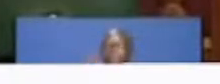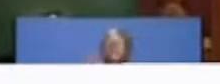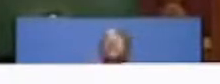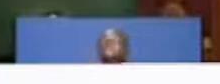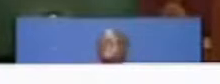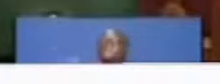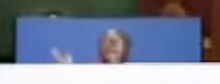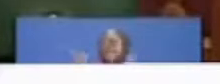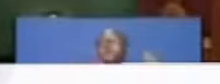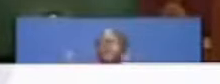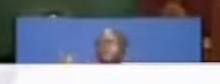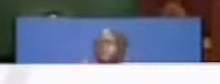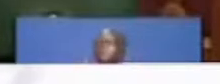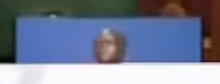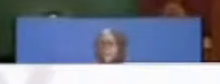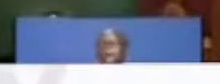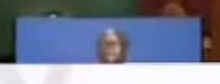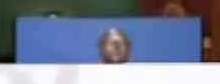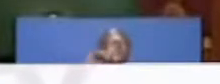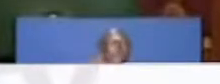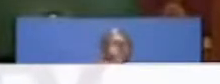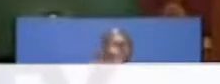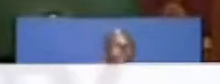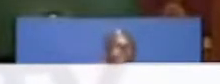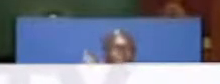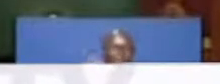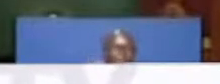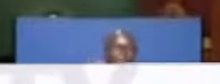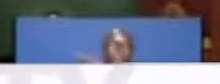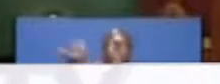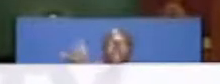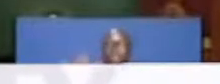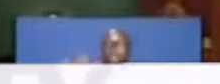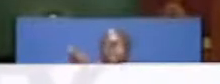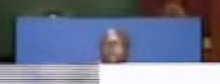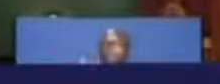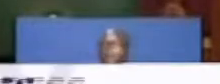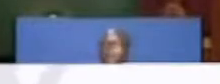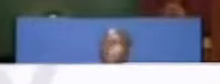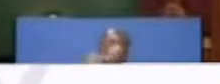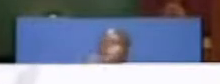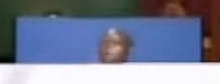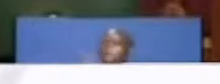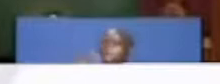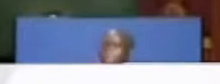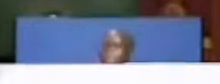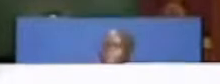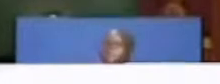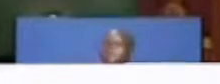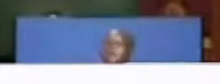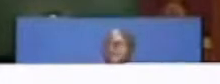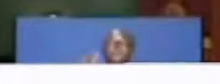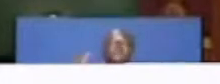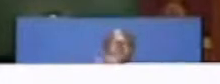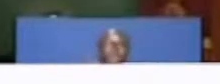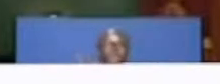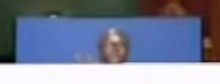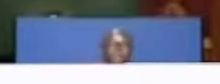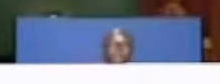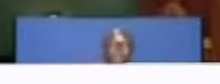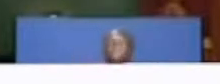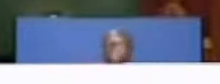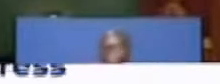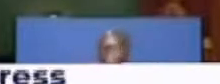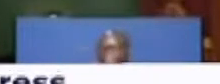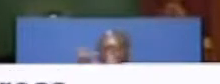splendor, and pristine environment that we received from our forefathers and from generations before them. And